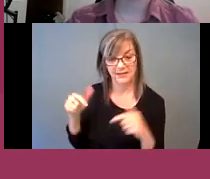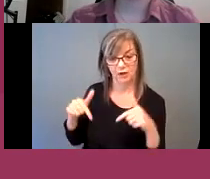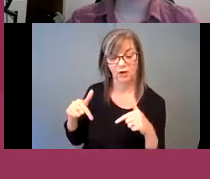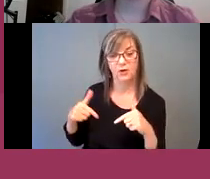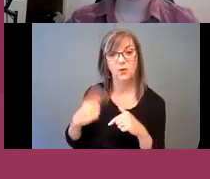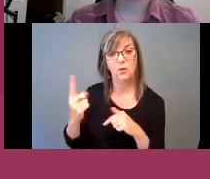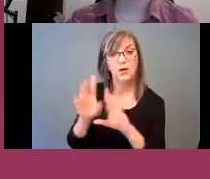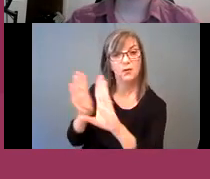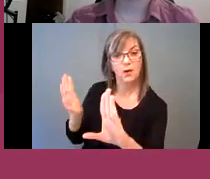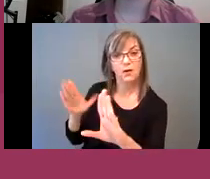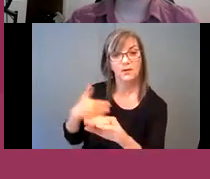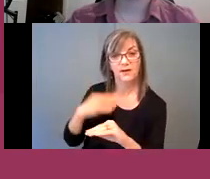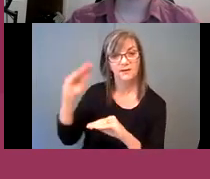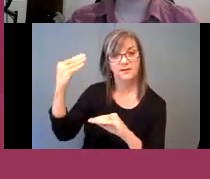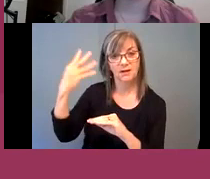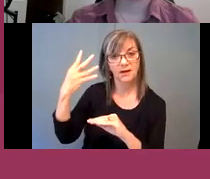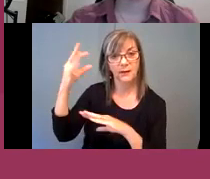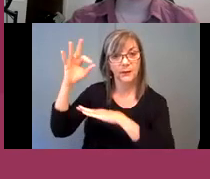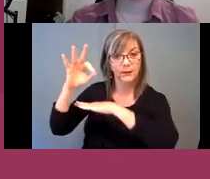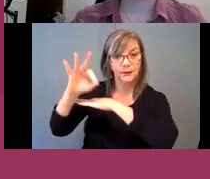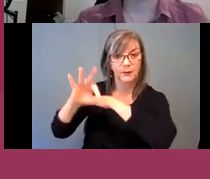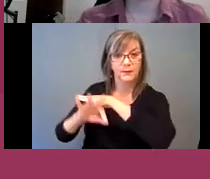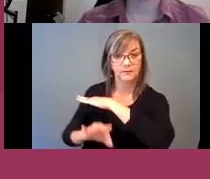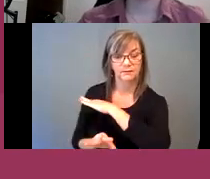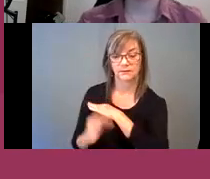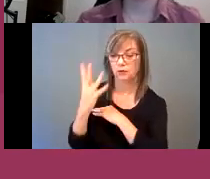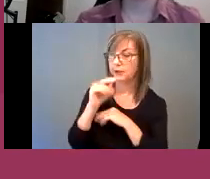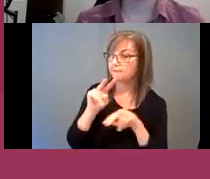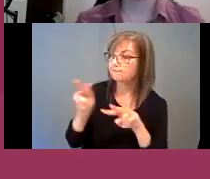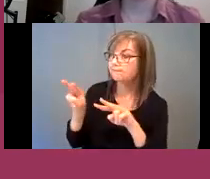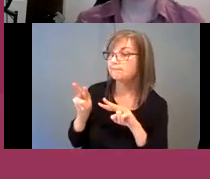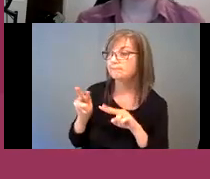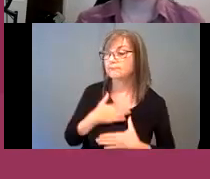walls, so being able to look at that as well. Soft music, yeah.